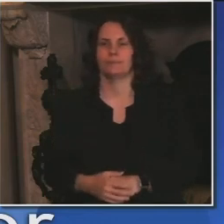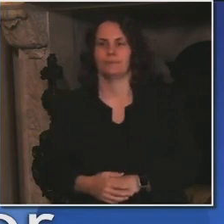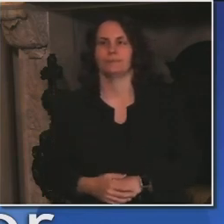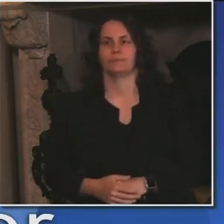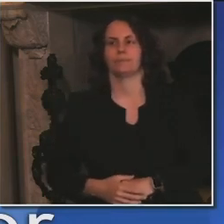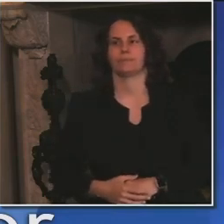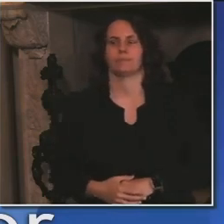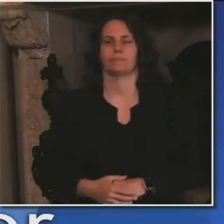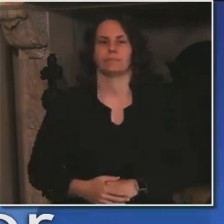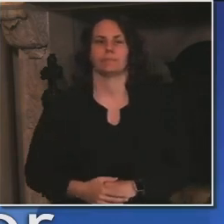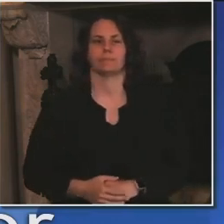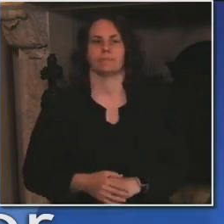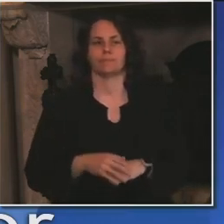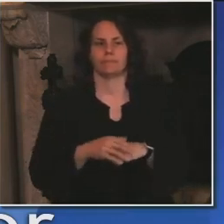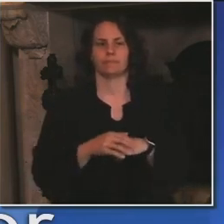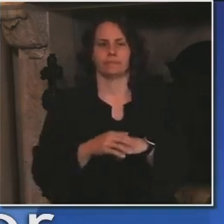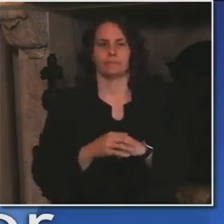Bayview Compass?